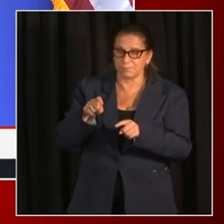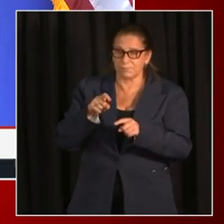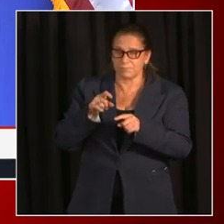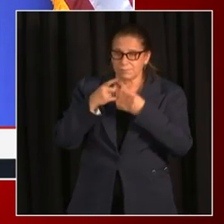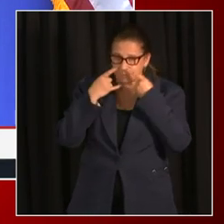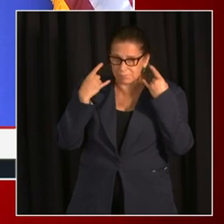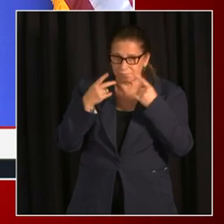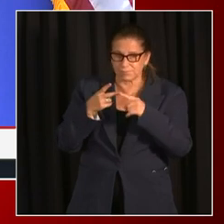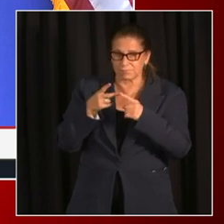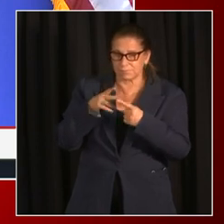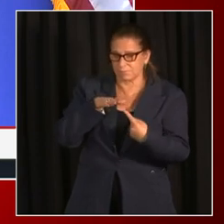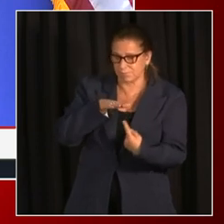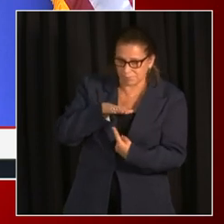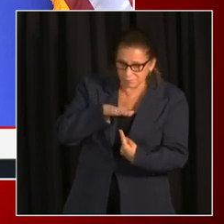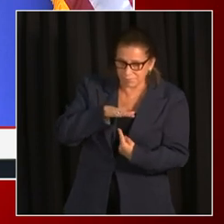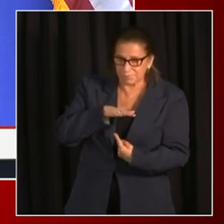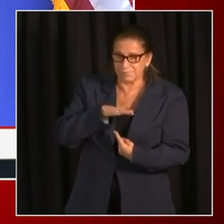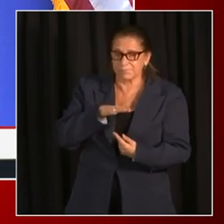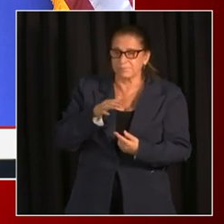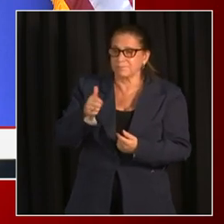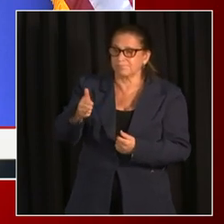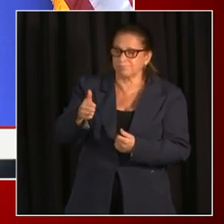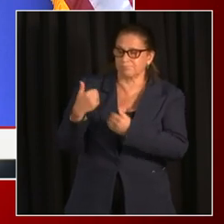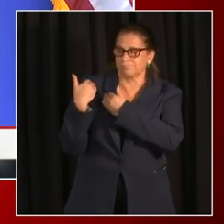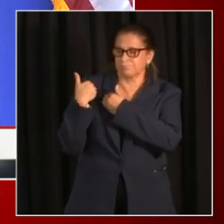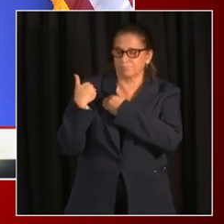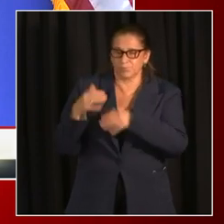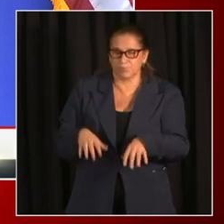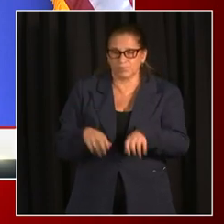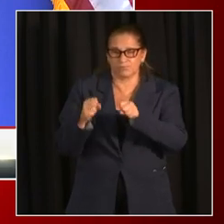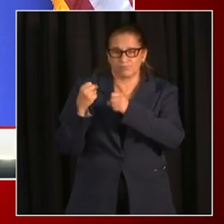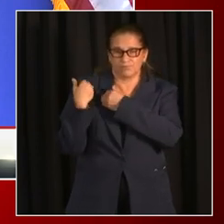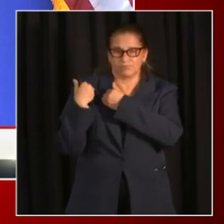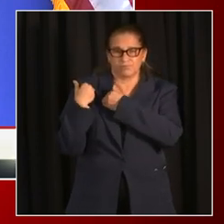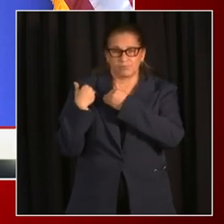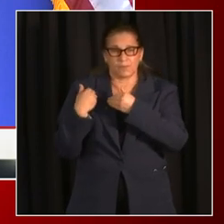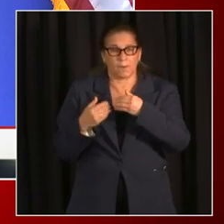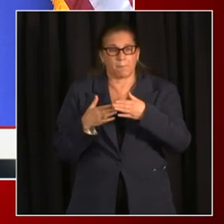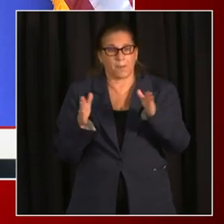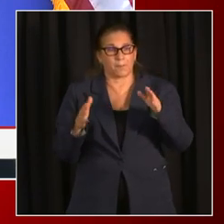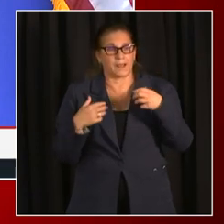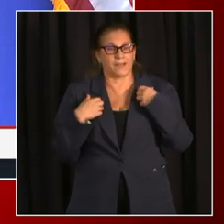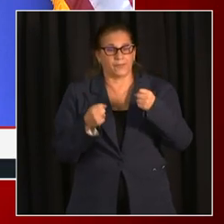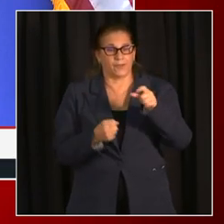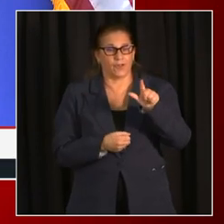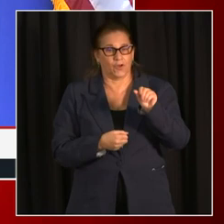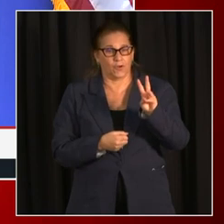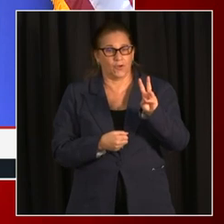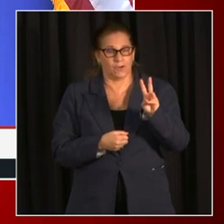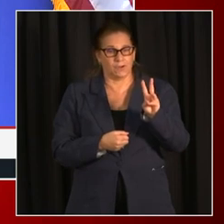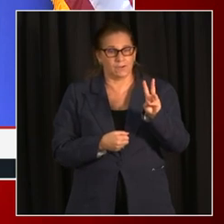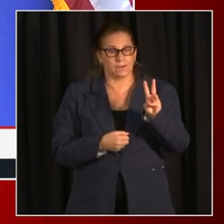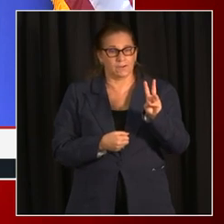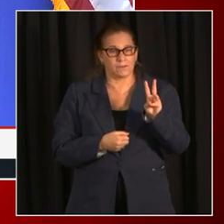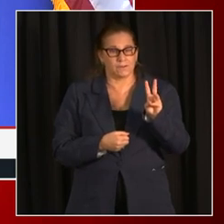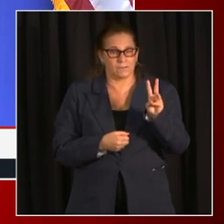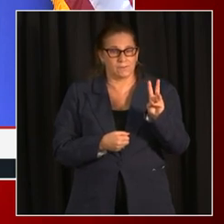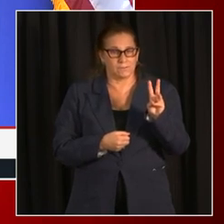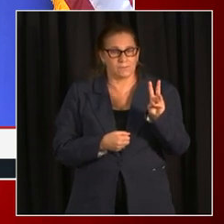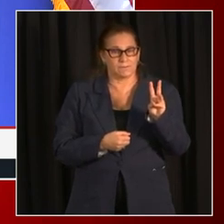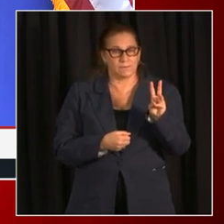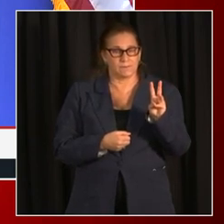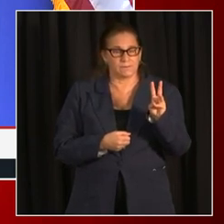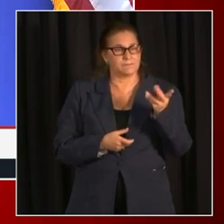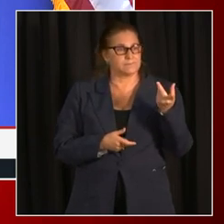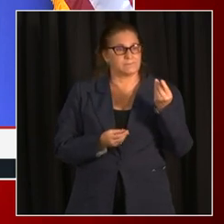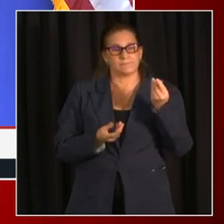are asking people to self-isolate and self-quarantine. So our public health laws require that I would have to issue someone an order. They